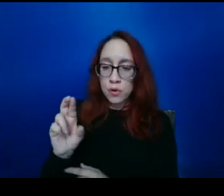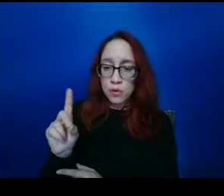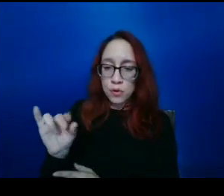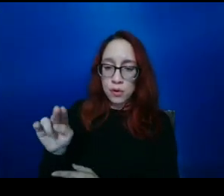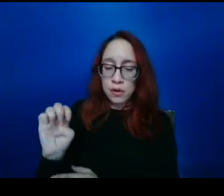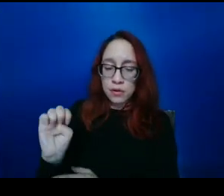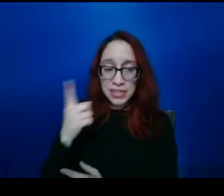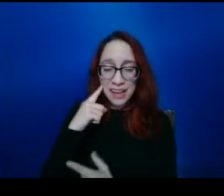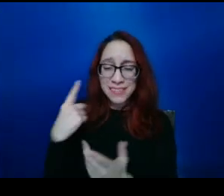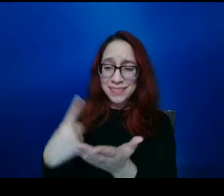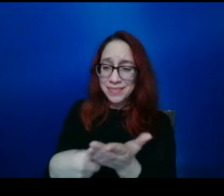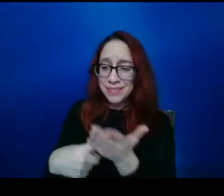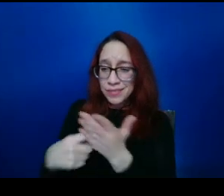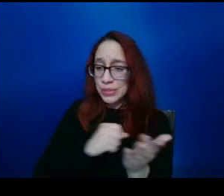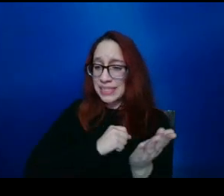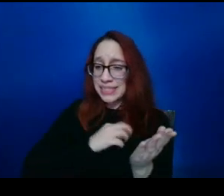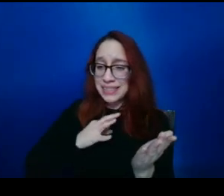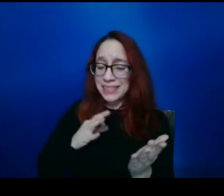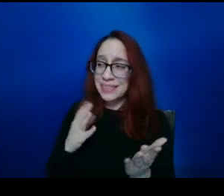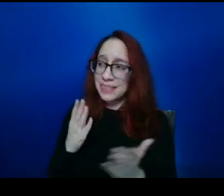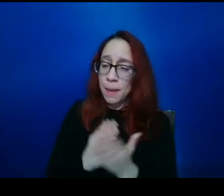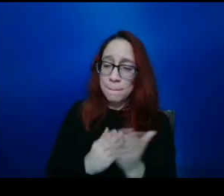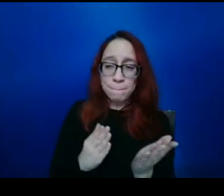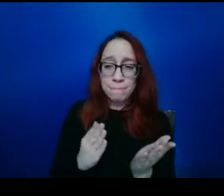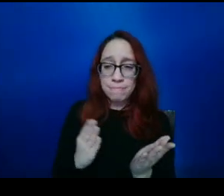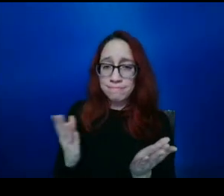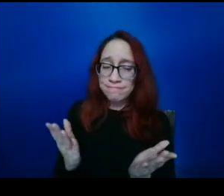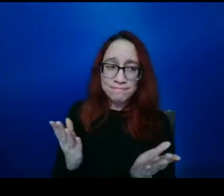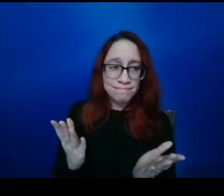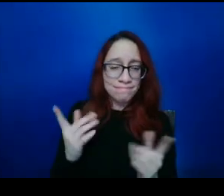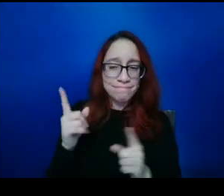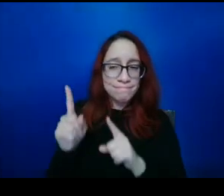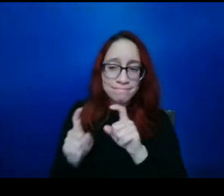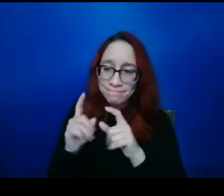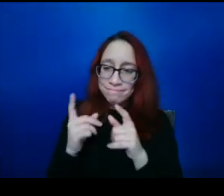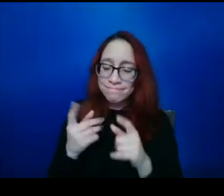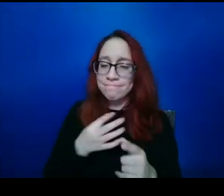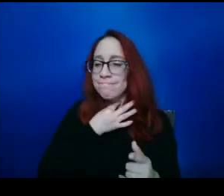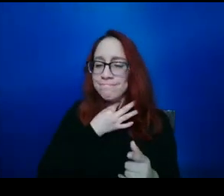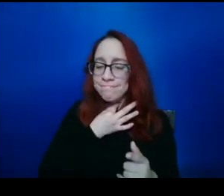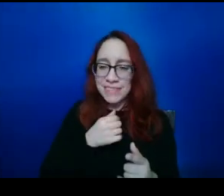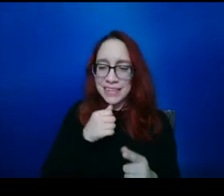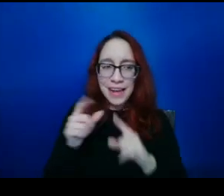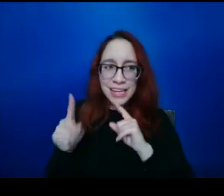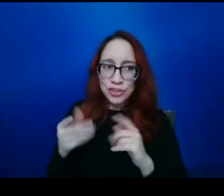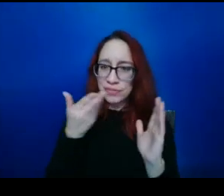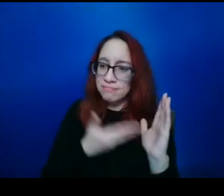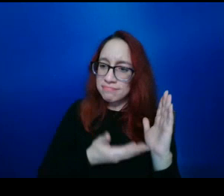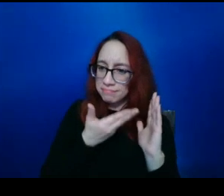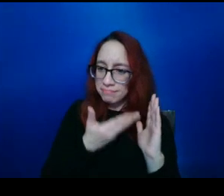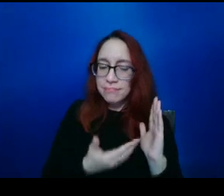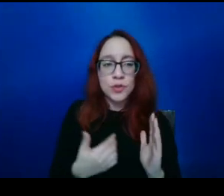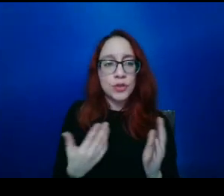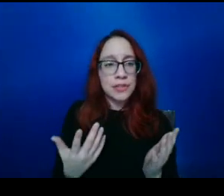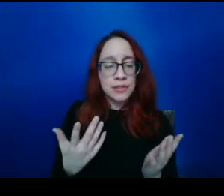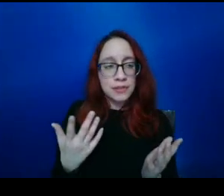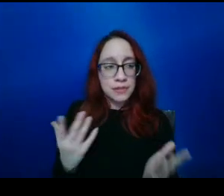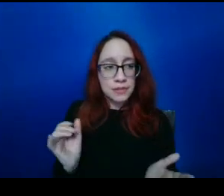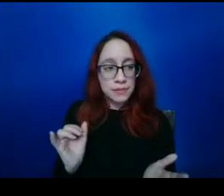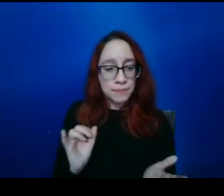conversations with staff, and there's some questions that they have that aren't answered in there. And as far